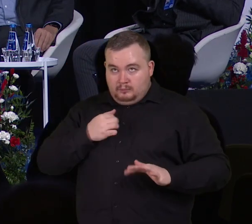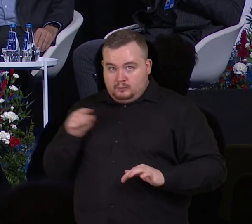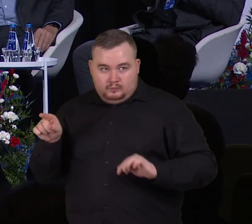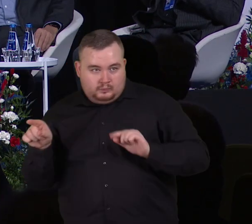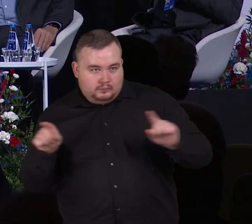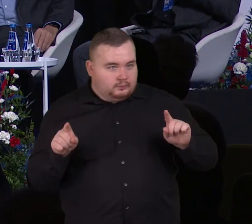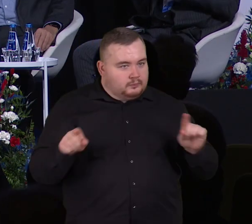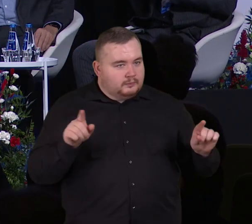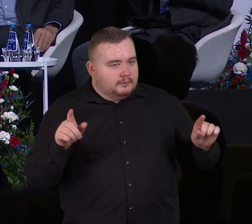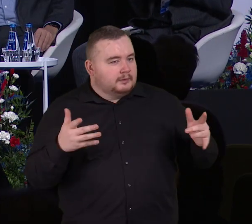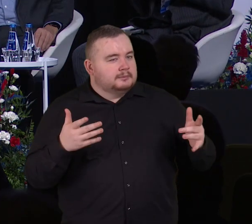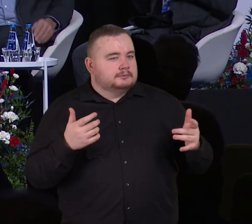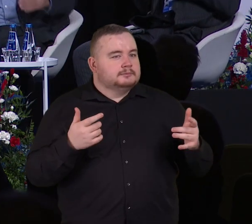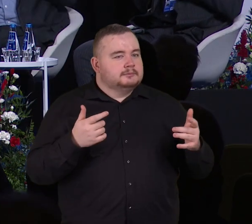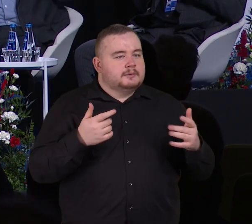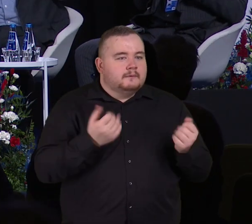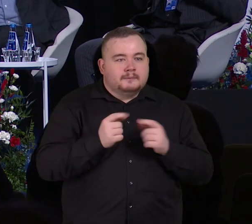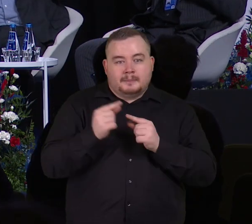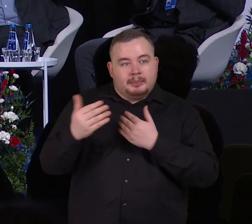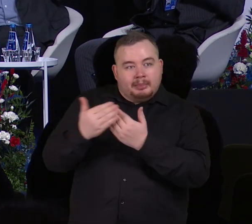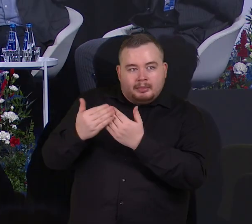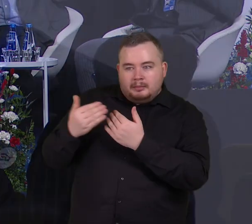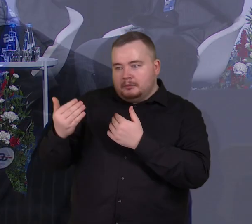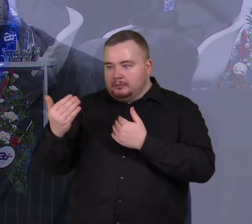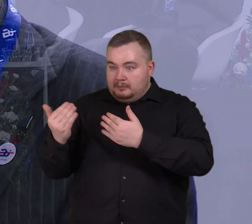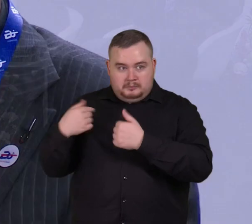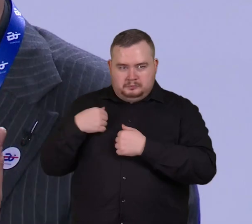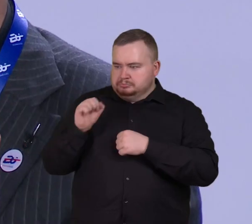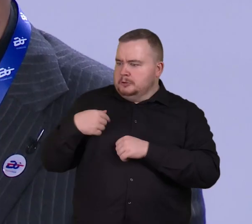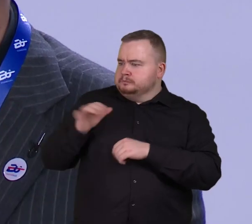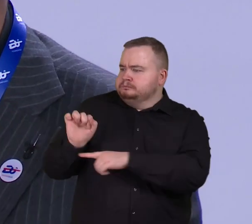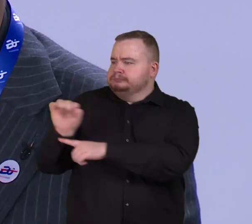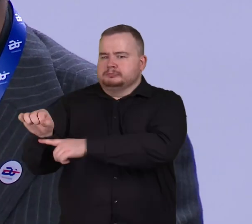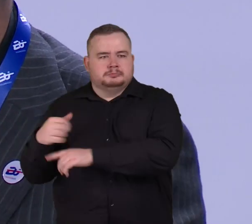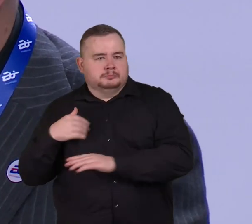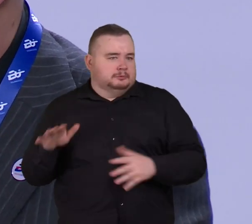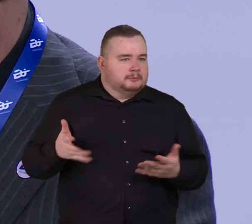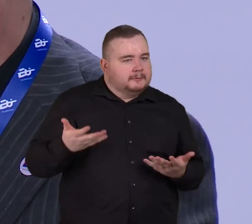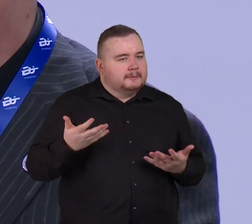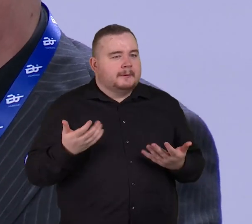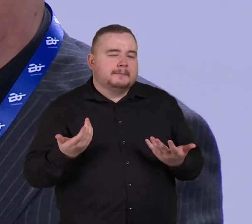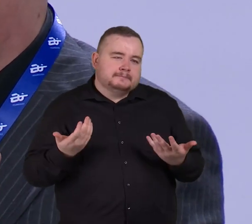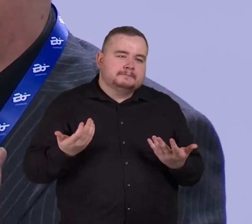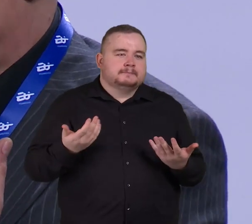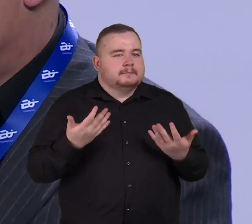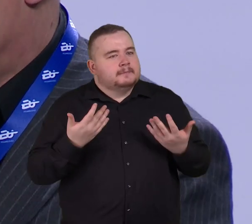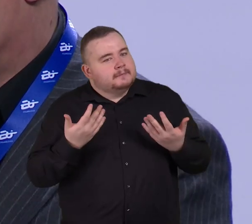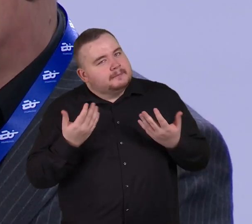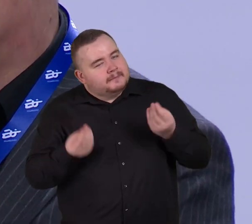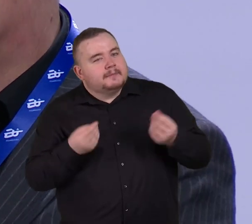the past, everybody wanted to work according to silos, but here we managed to get through